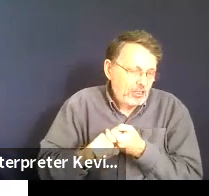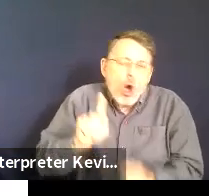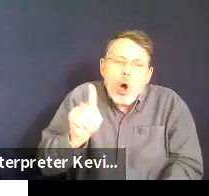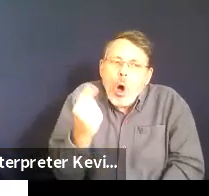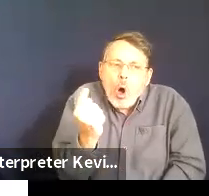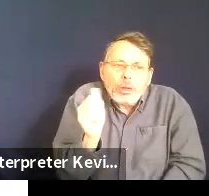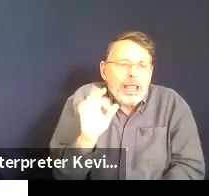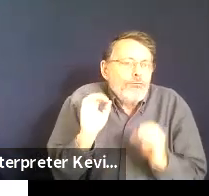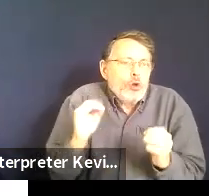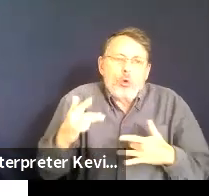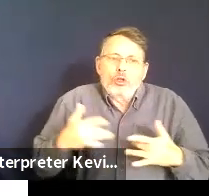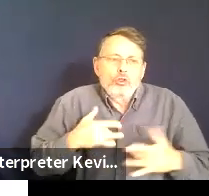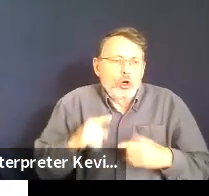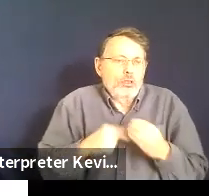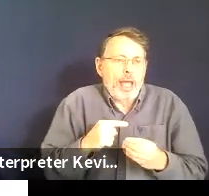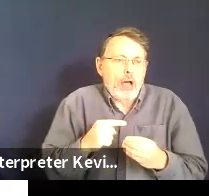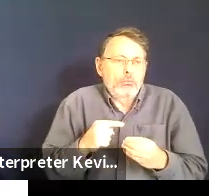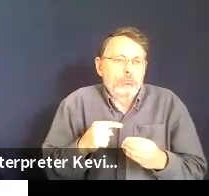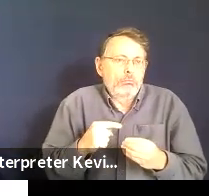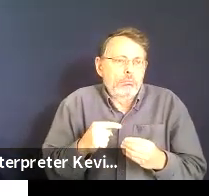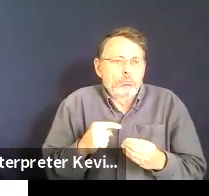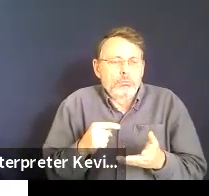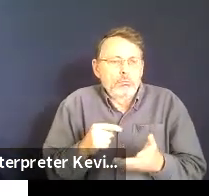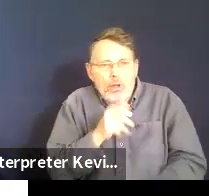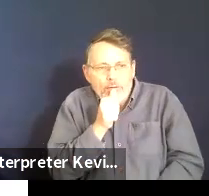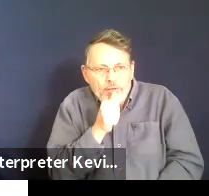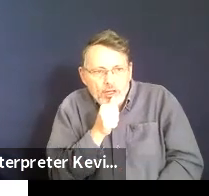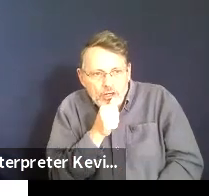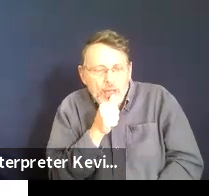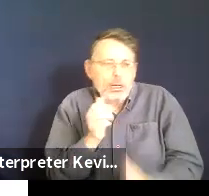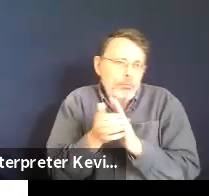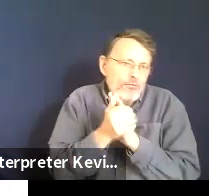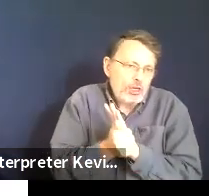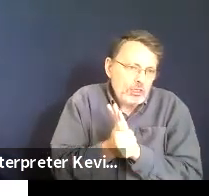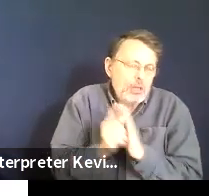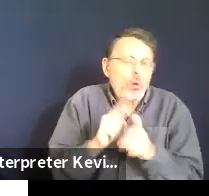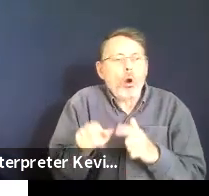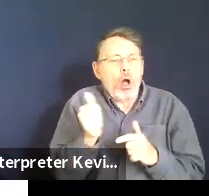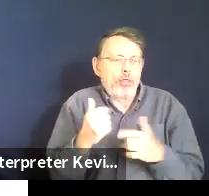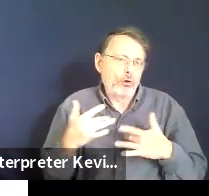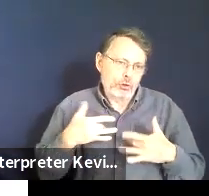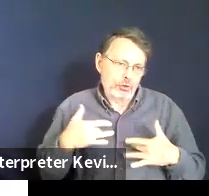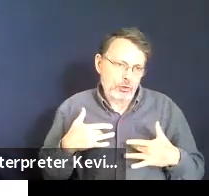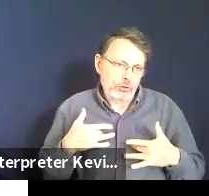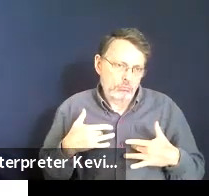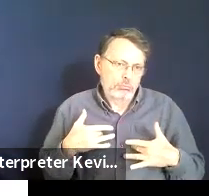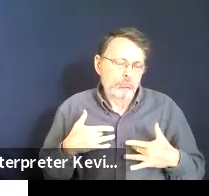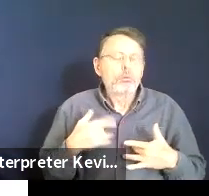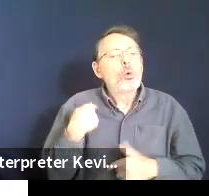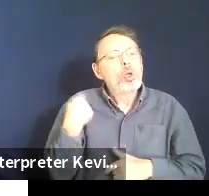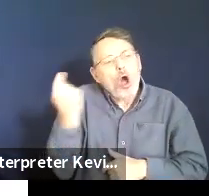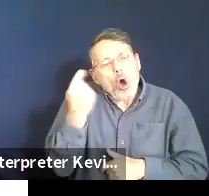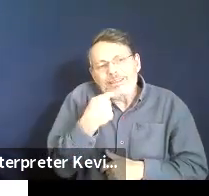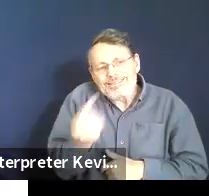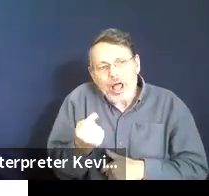are no concerns with regards to competency, confidentiality, or other concerns. We always tell covered entities that when a